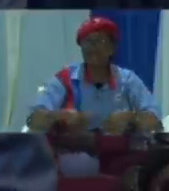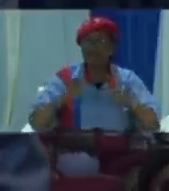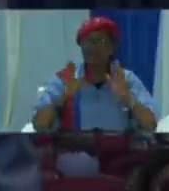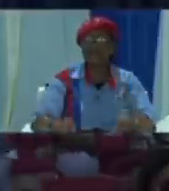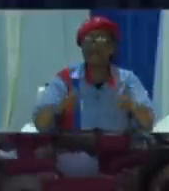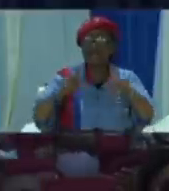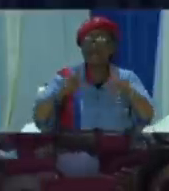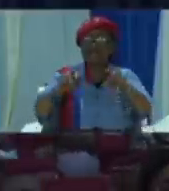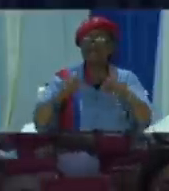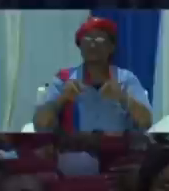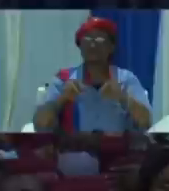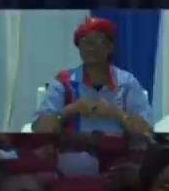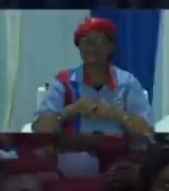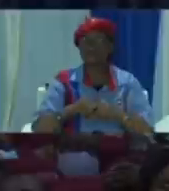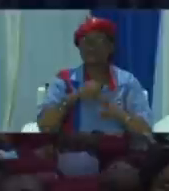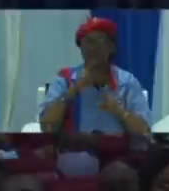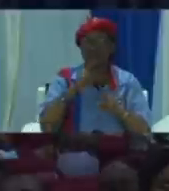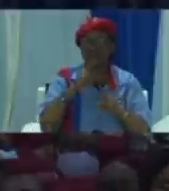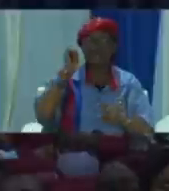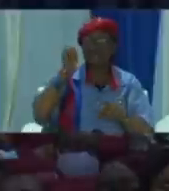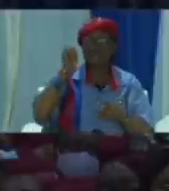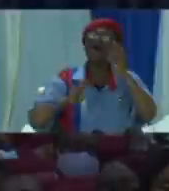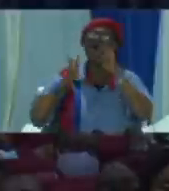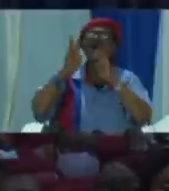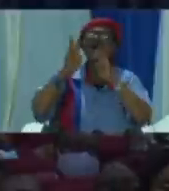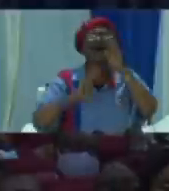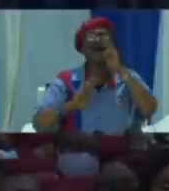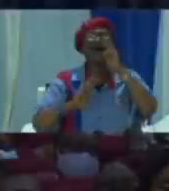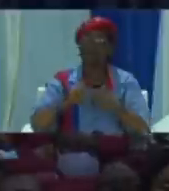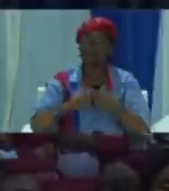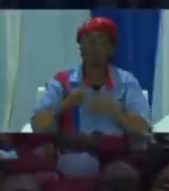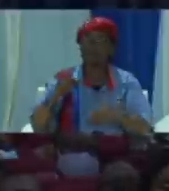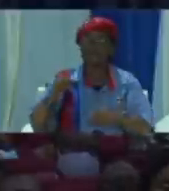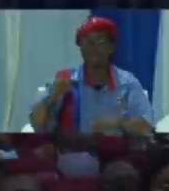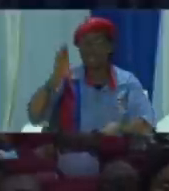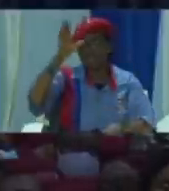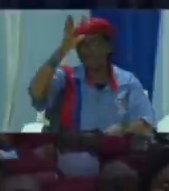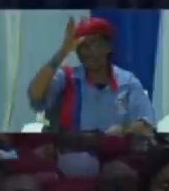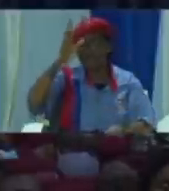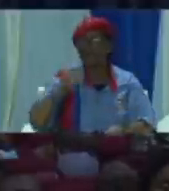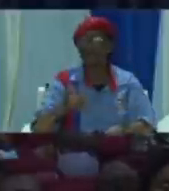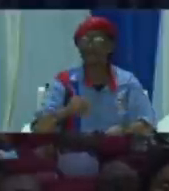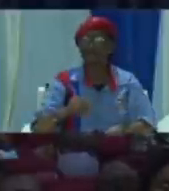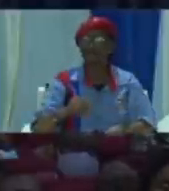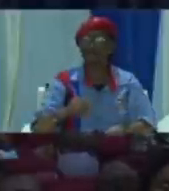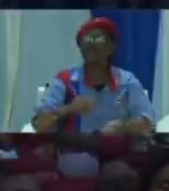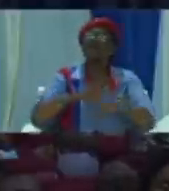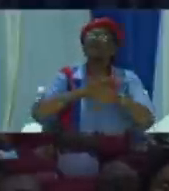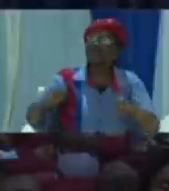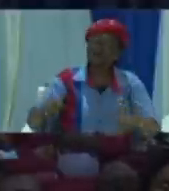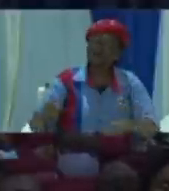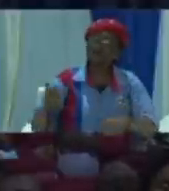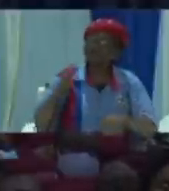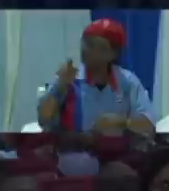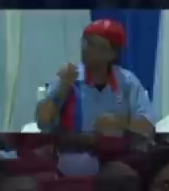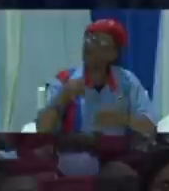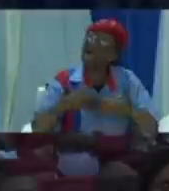fellow. When he cried to the father, don't you have a